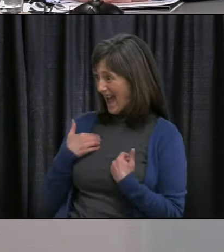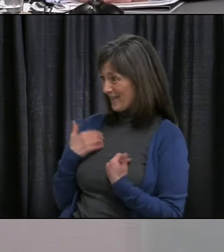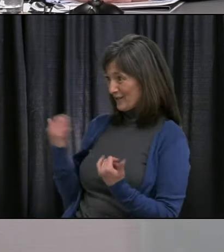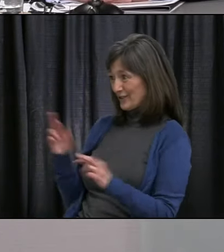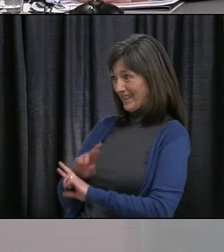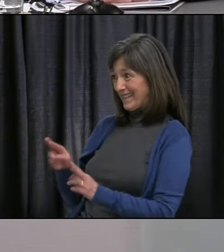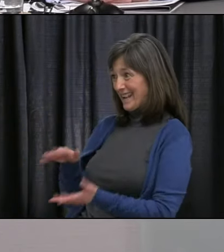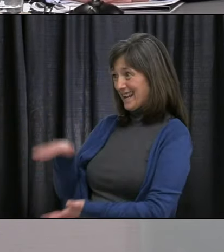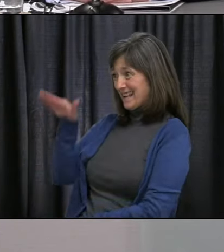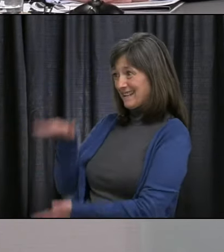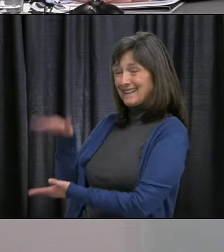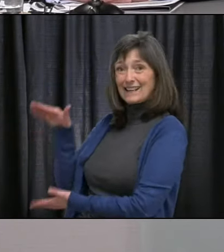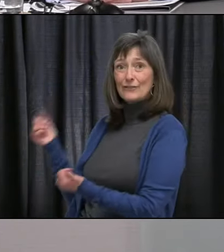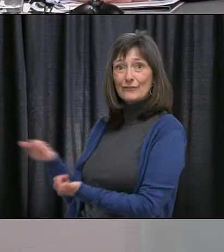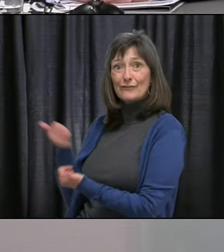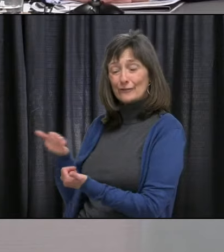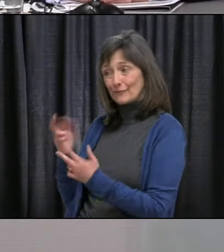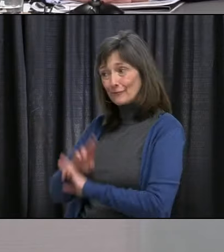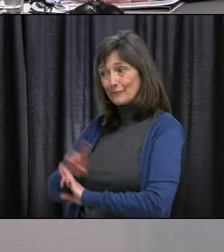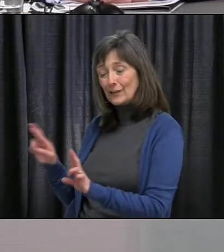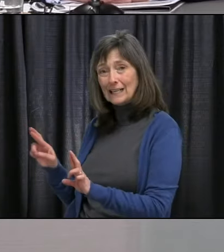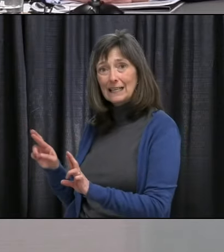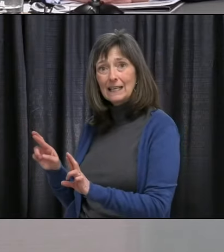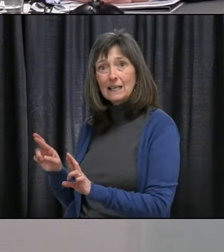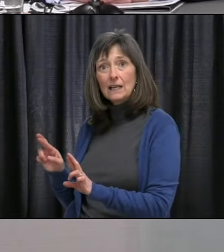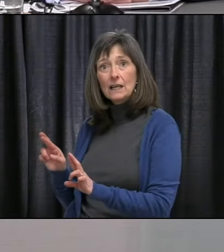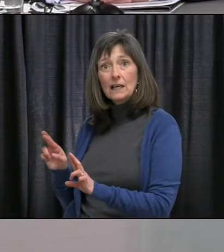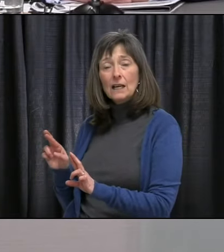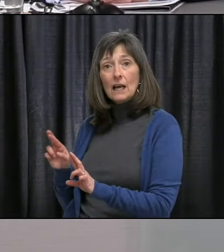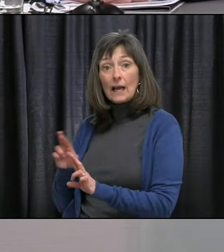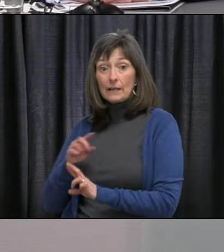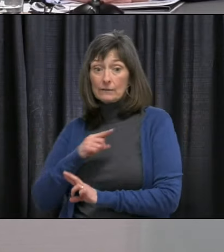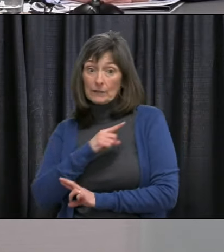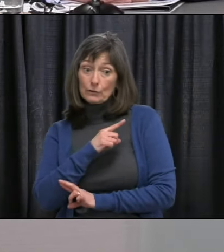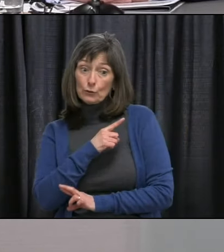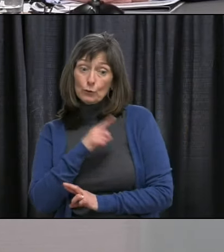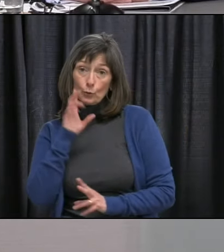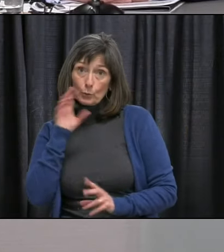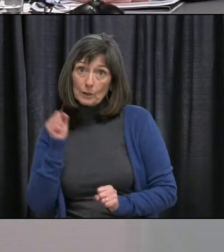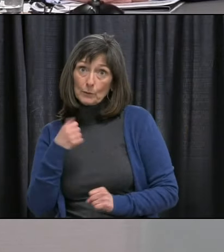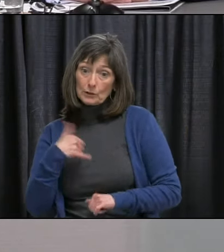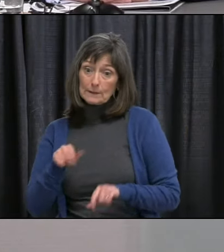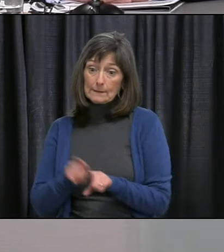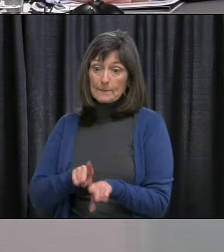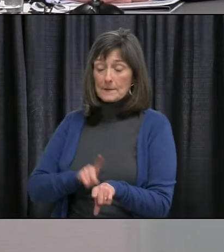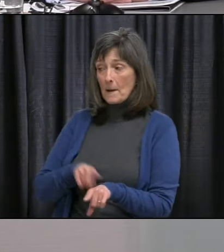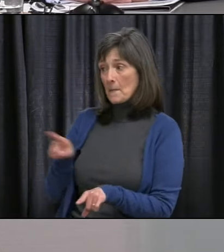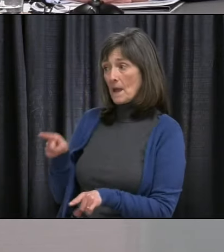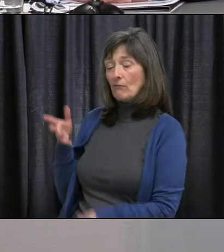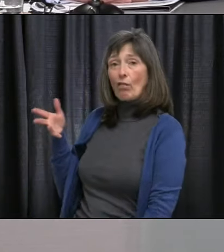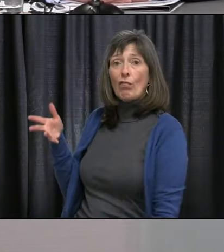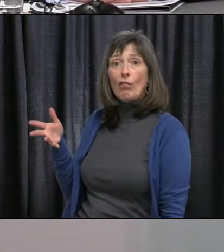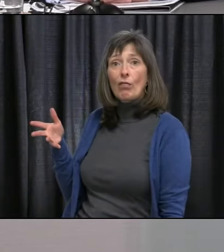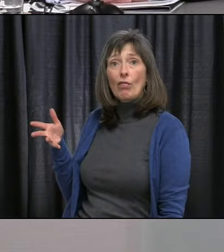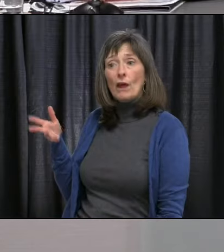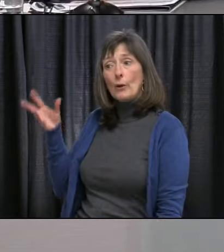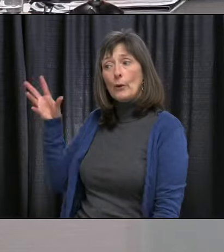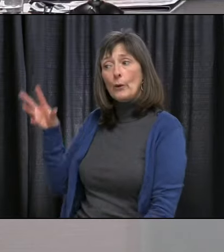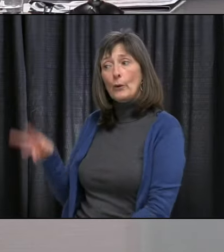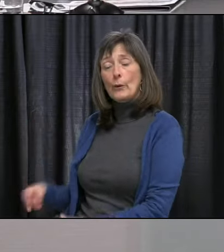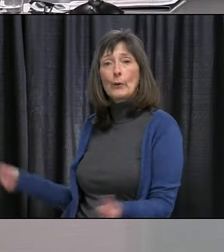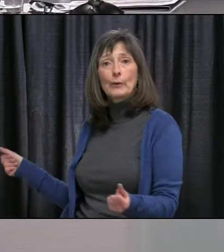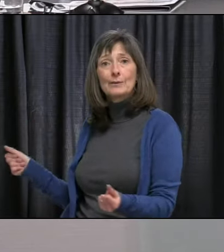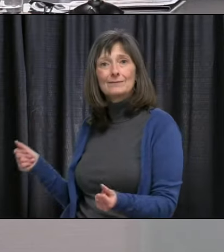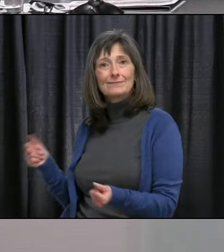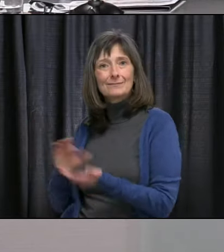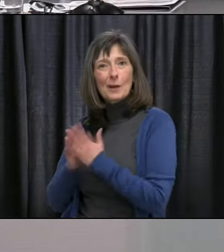in the years that followed, many of which you were premier for, that this supply didn't exist anymore. Well, I think